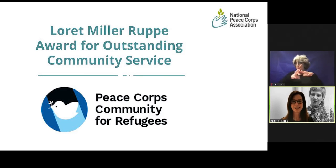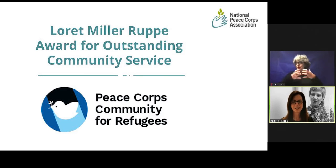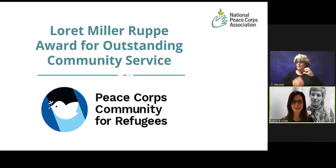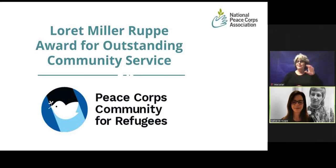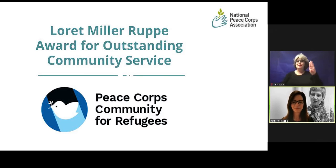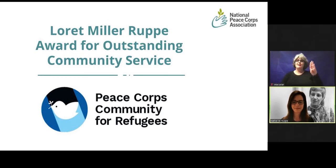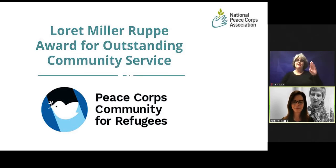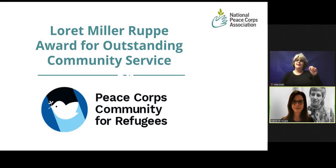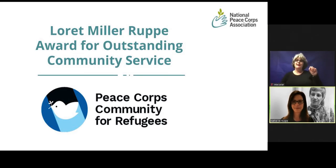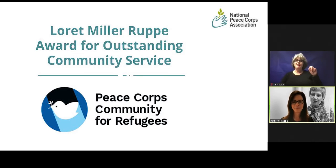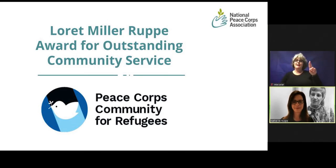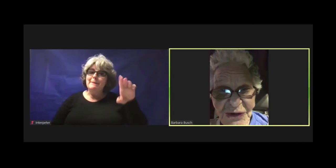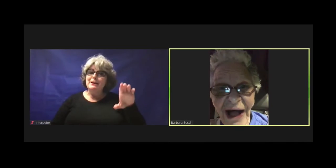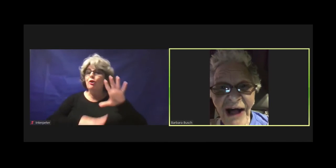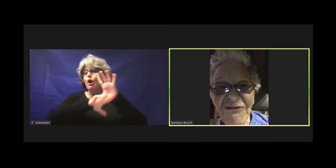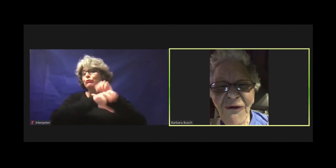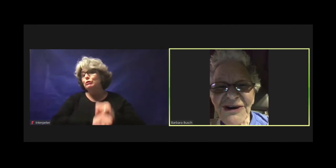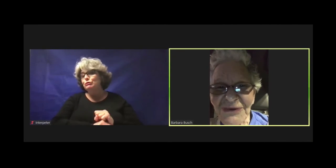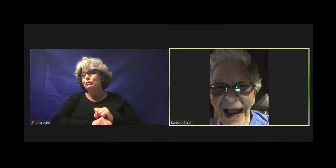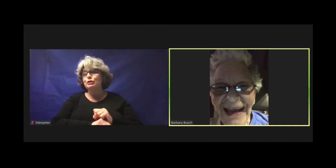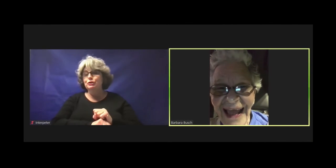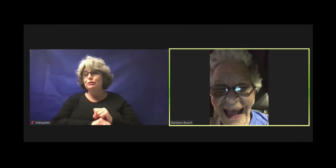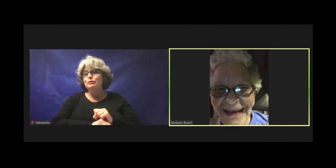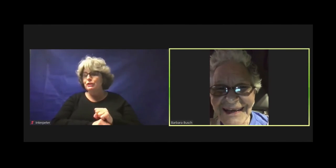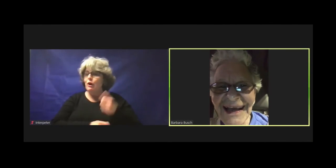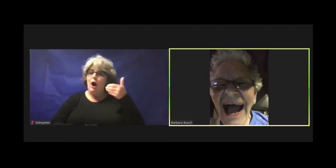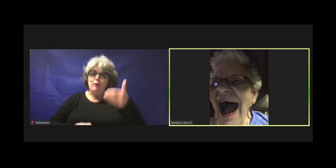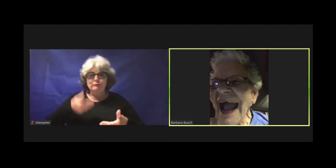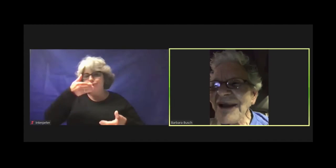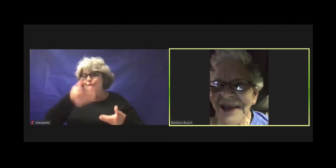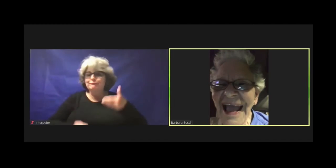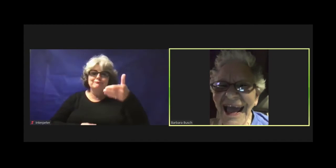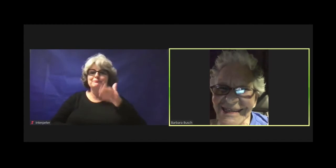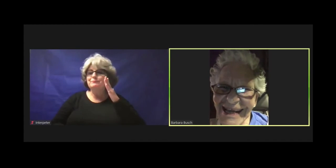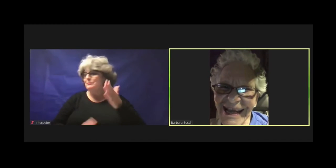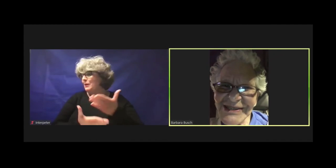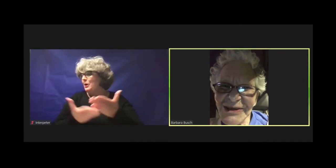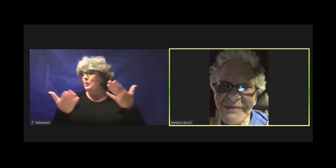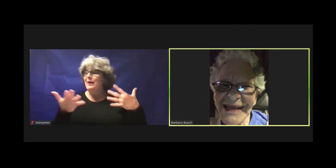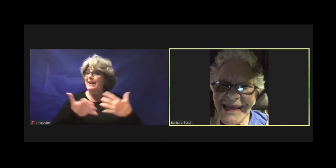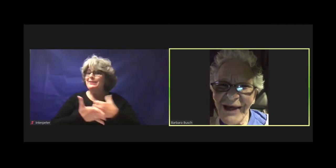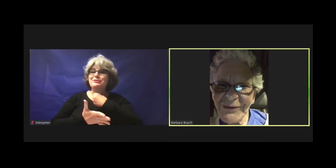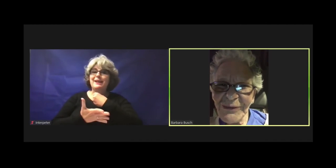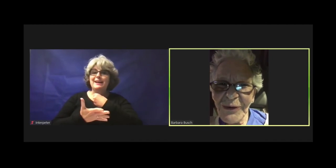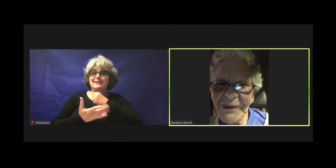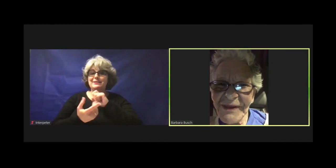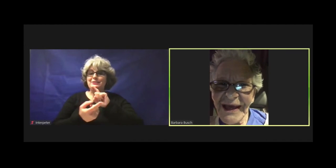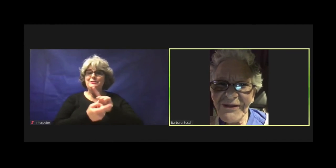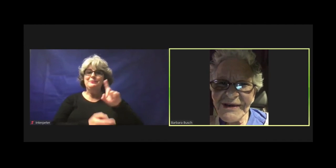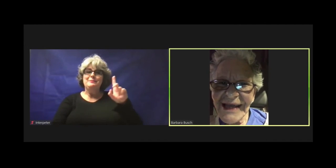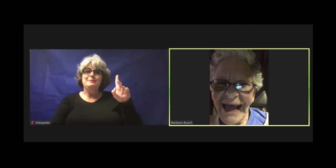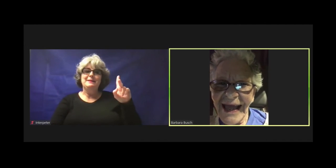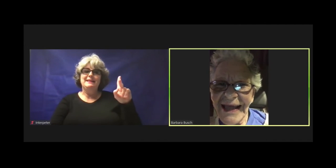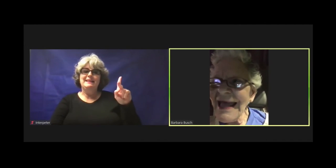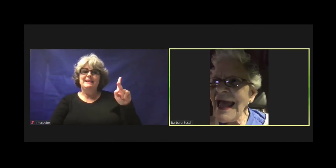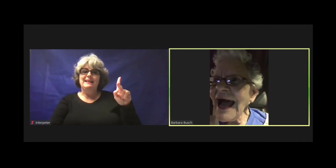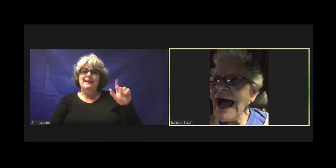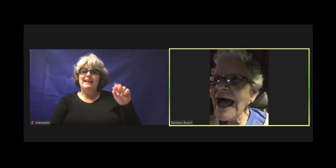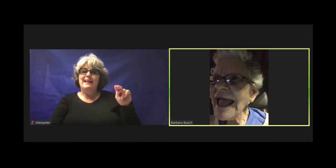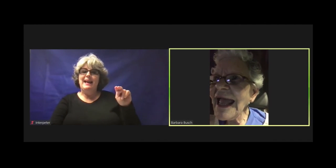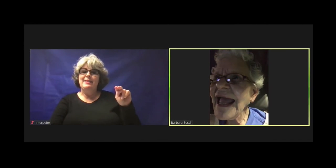Barbara Bush. So I'll forge right ahead. We had a chance to meet Katherine Ruppe the other